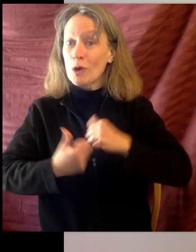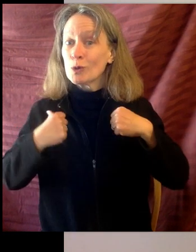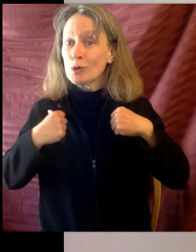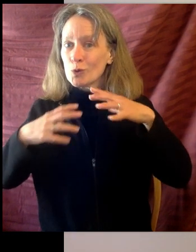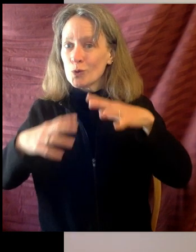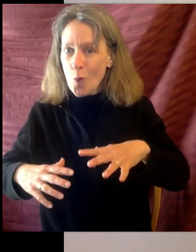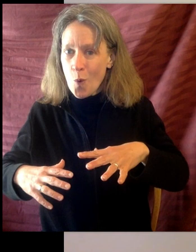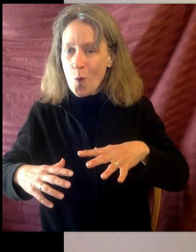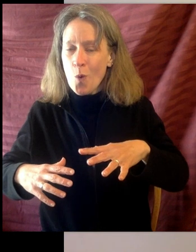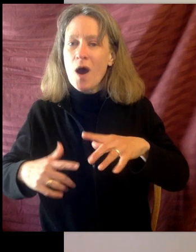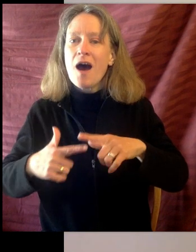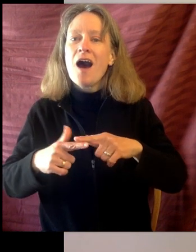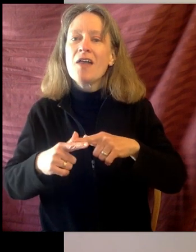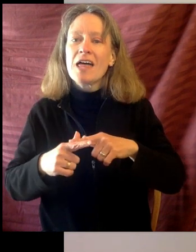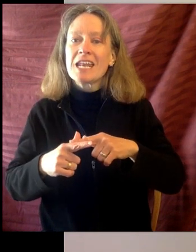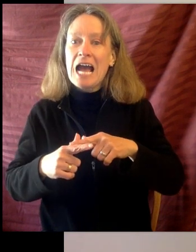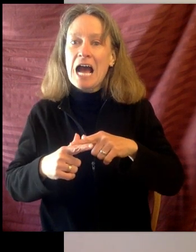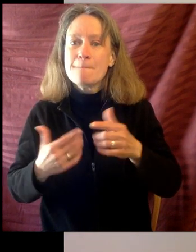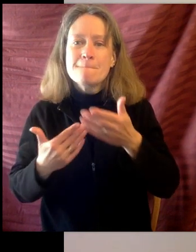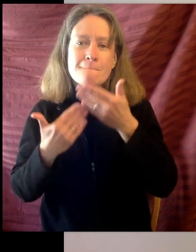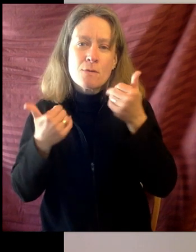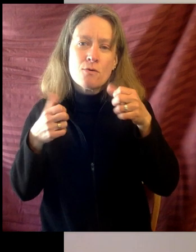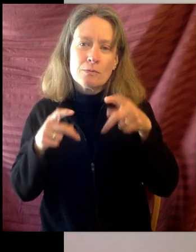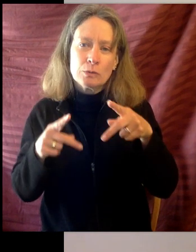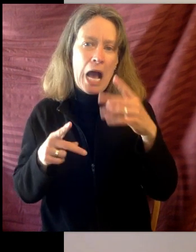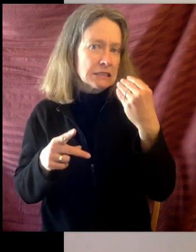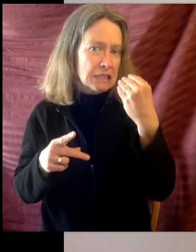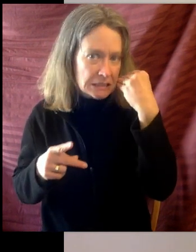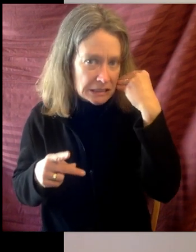let's just get rid of the brother and the sister here.